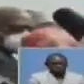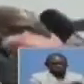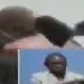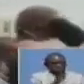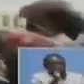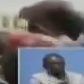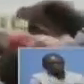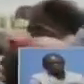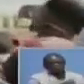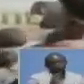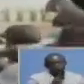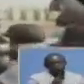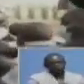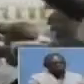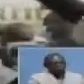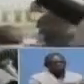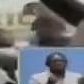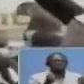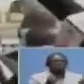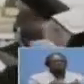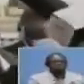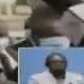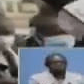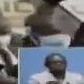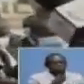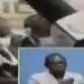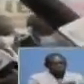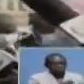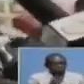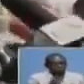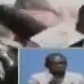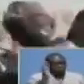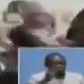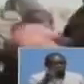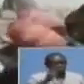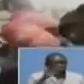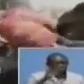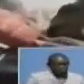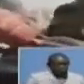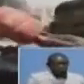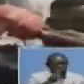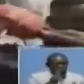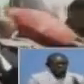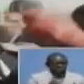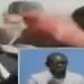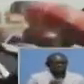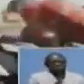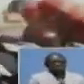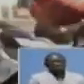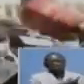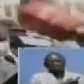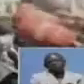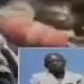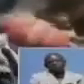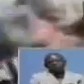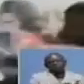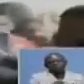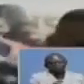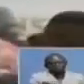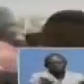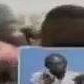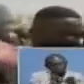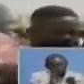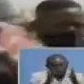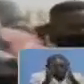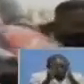And Zambians are yet to see the benefits, and they'll see those benefits very soon. The key is that we must reconstruct the economy.